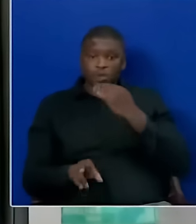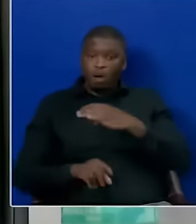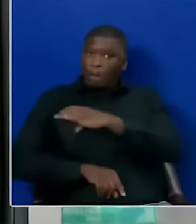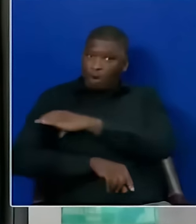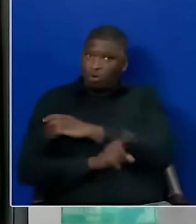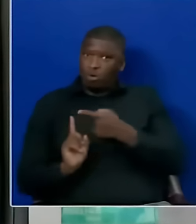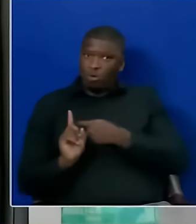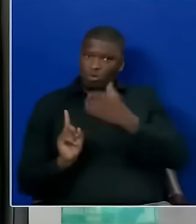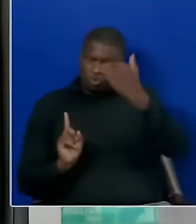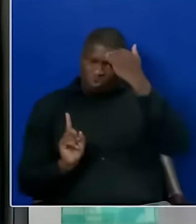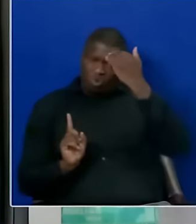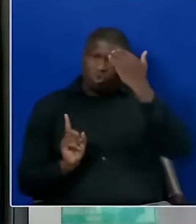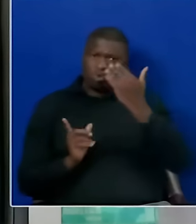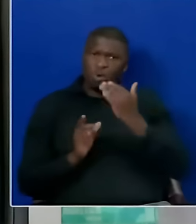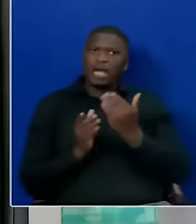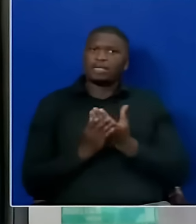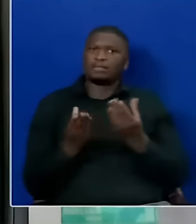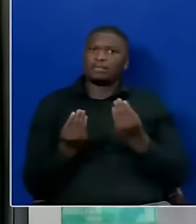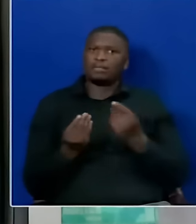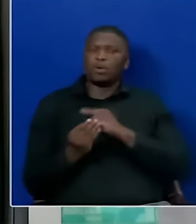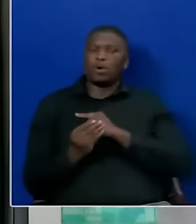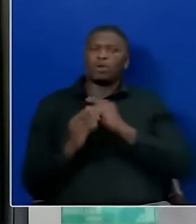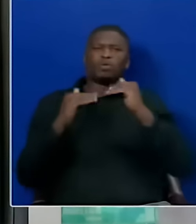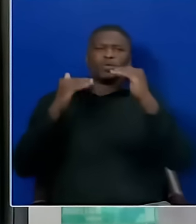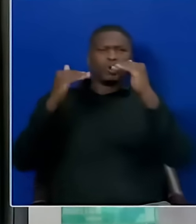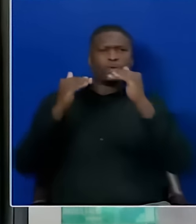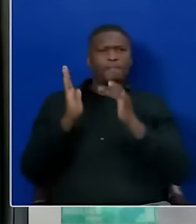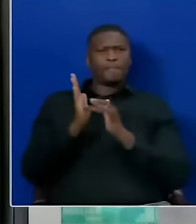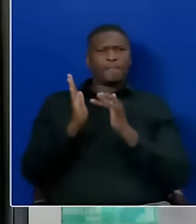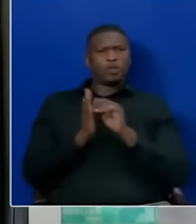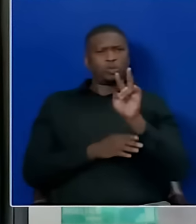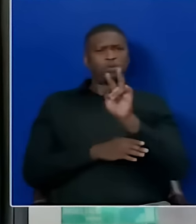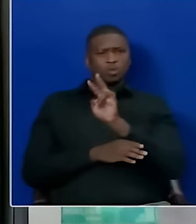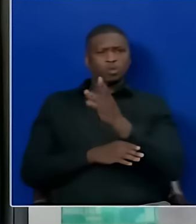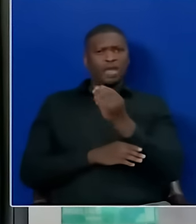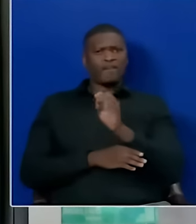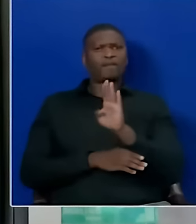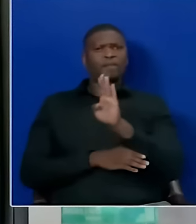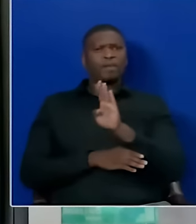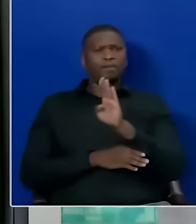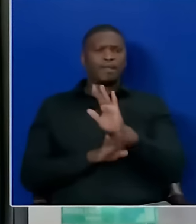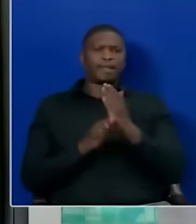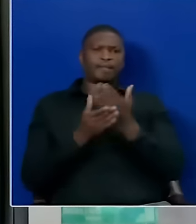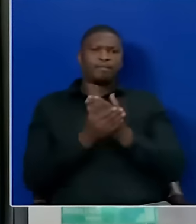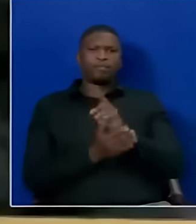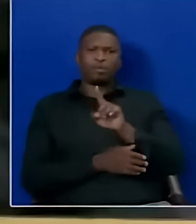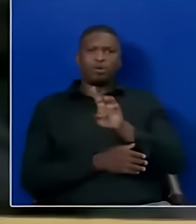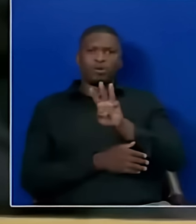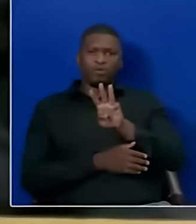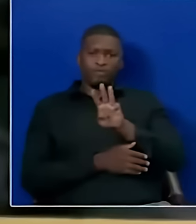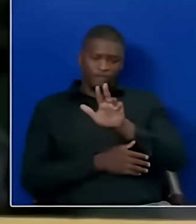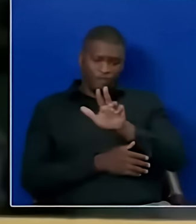the top of page 22, there's Bramley Cas 149. So he must have known the correct case